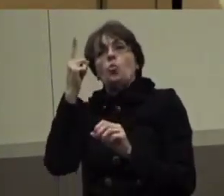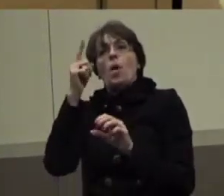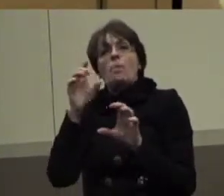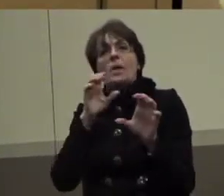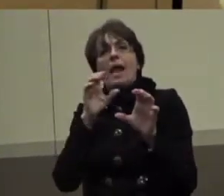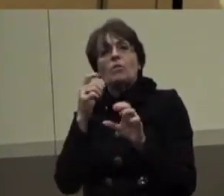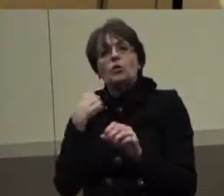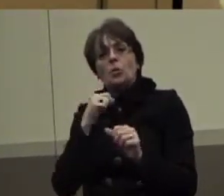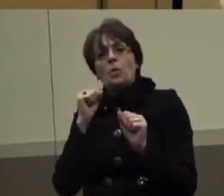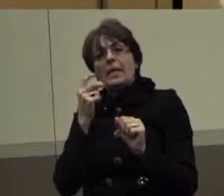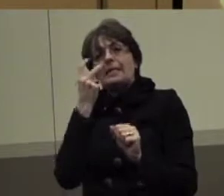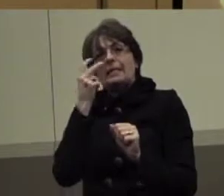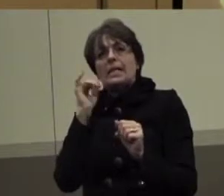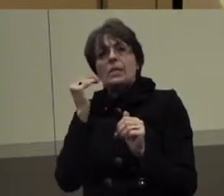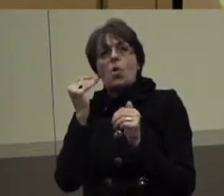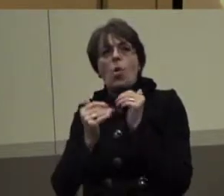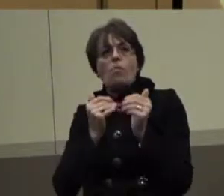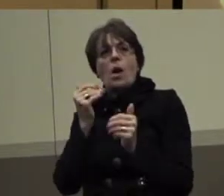sure.